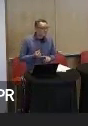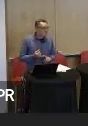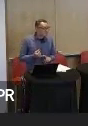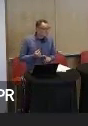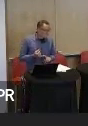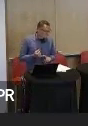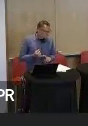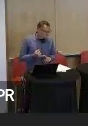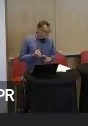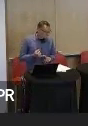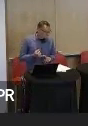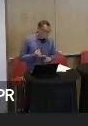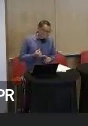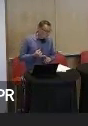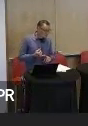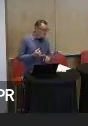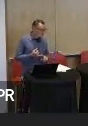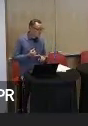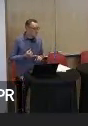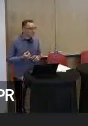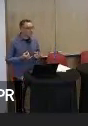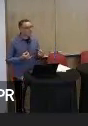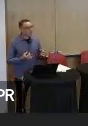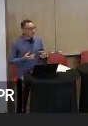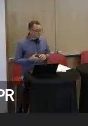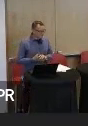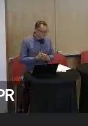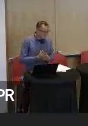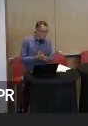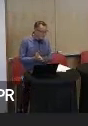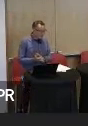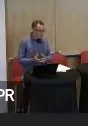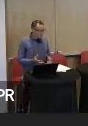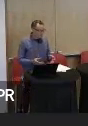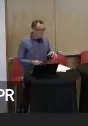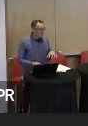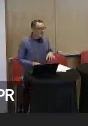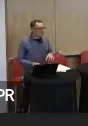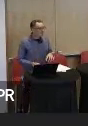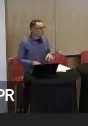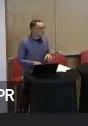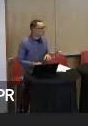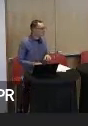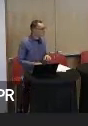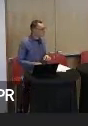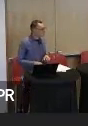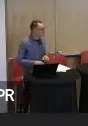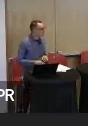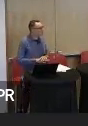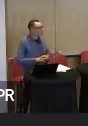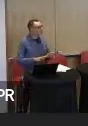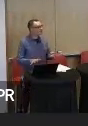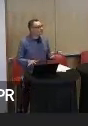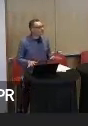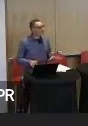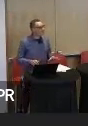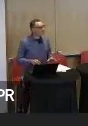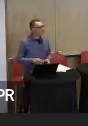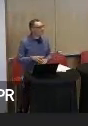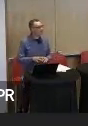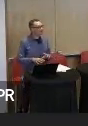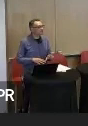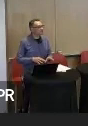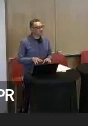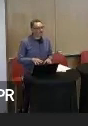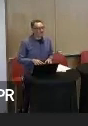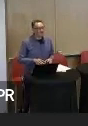For legibility, you shouldn't superimpose braille atop raised lines. It's not like with visual maps